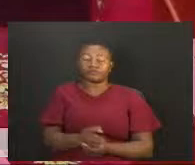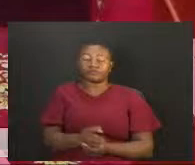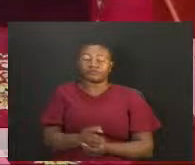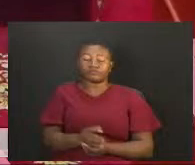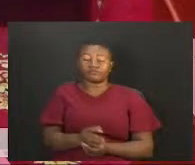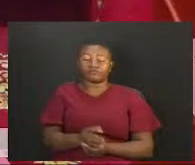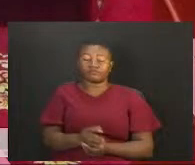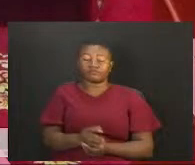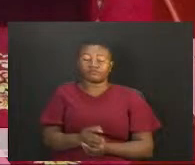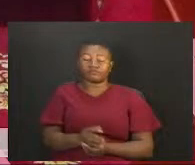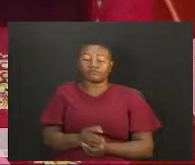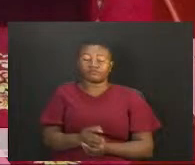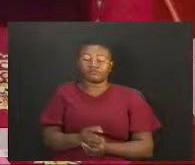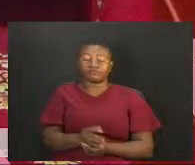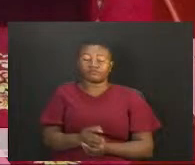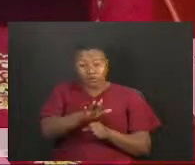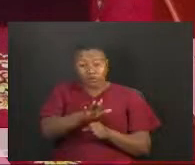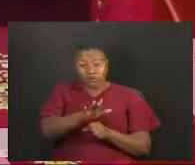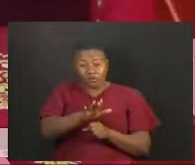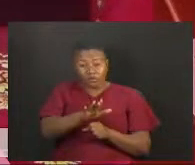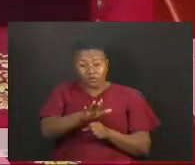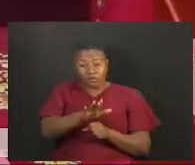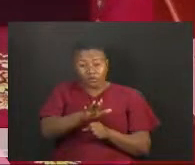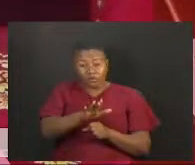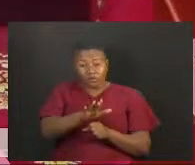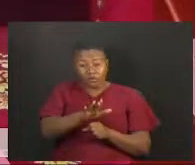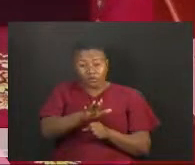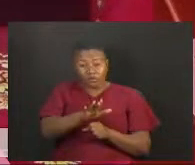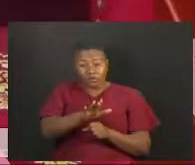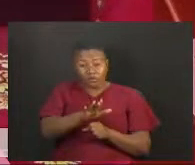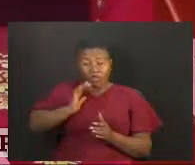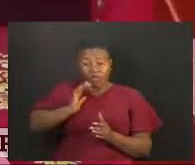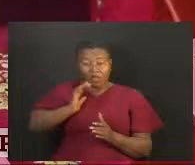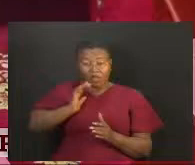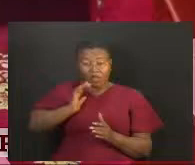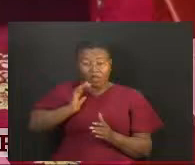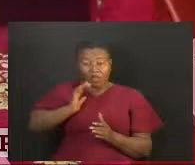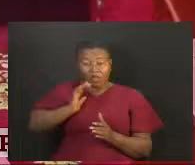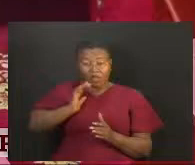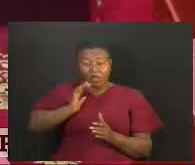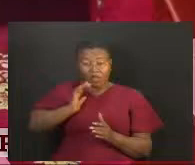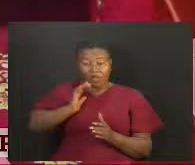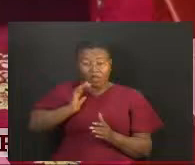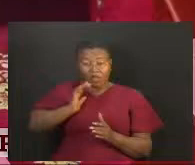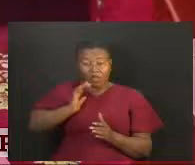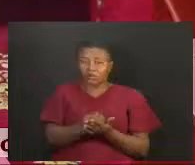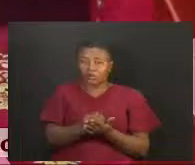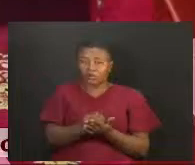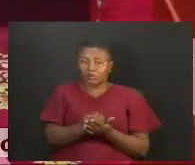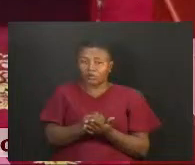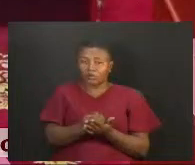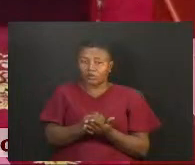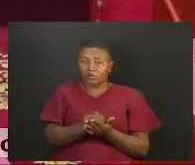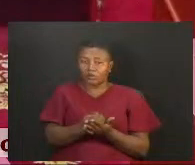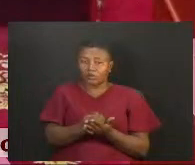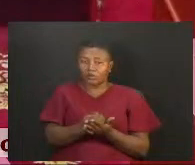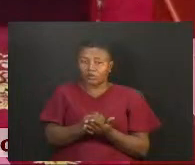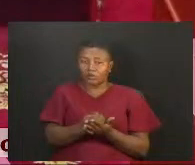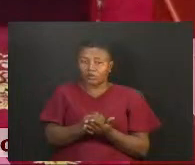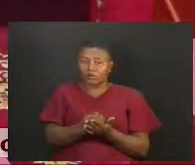committed to the pursuit of our 24-hour economic policy of stimulating economic growth and job